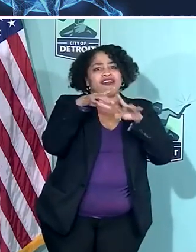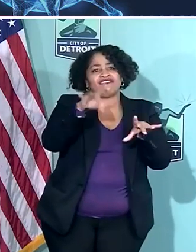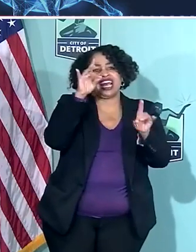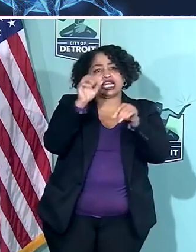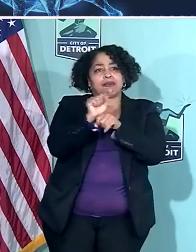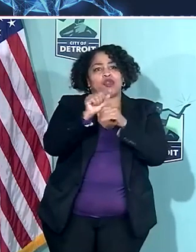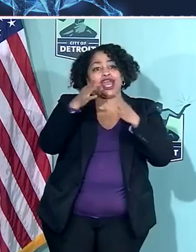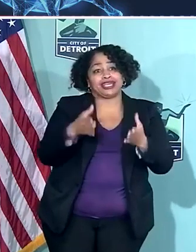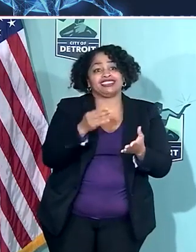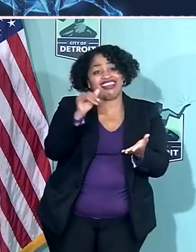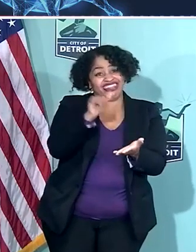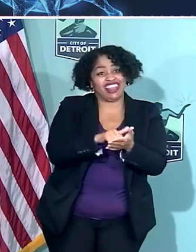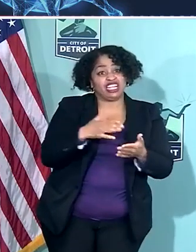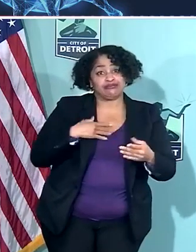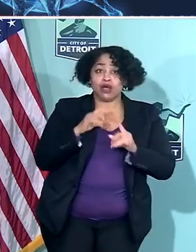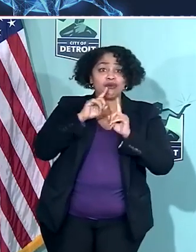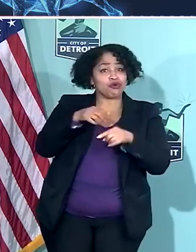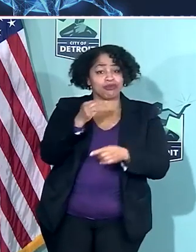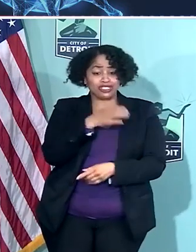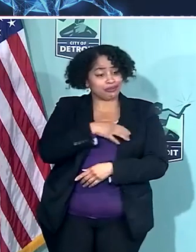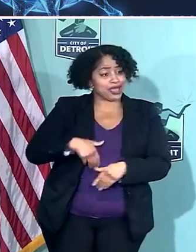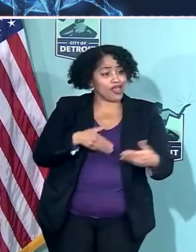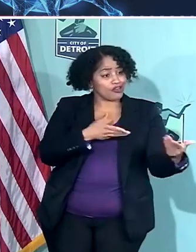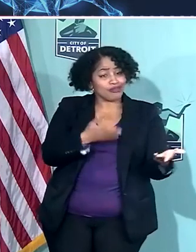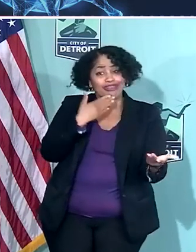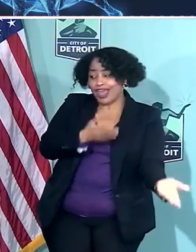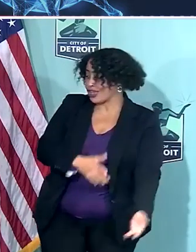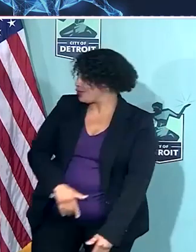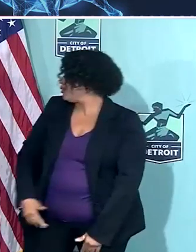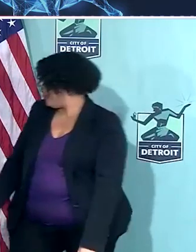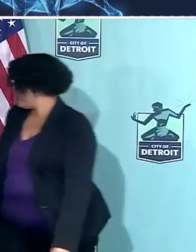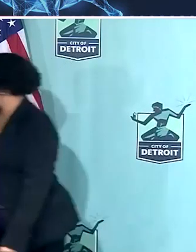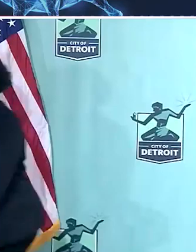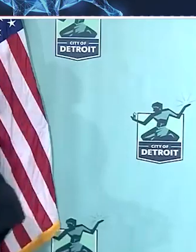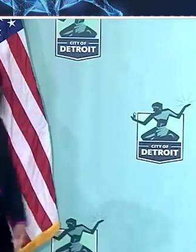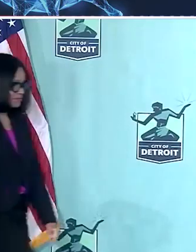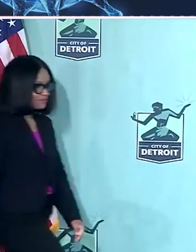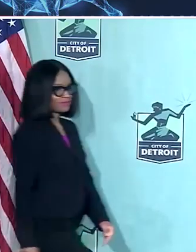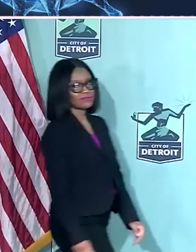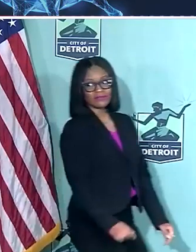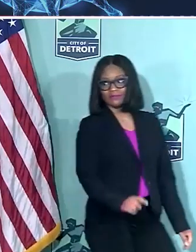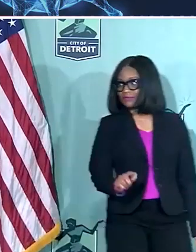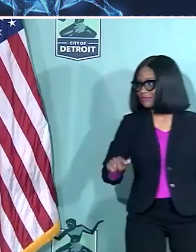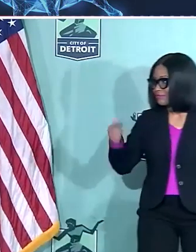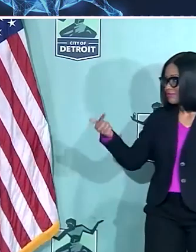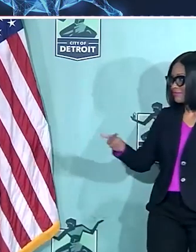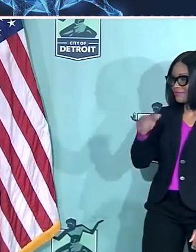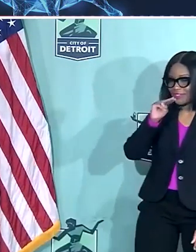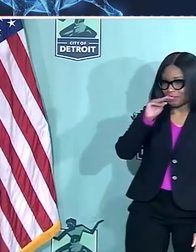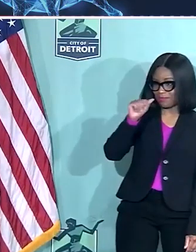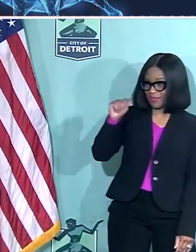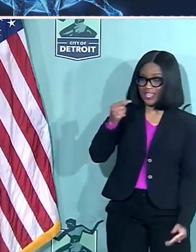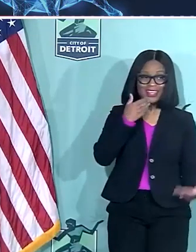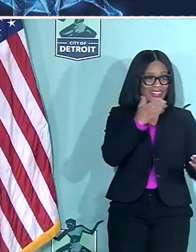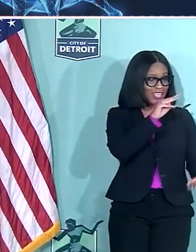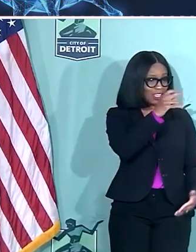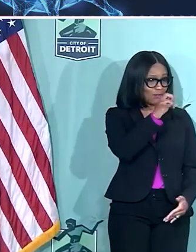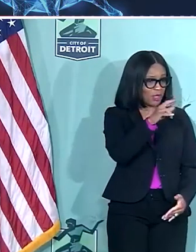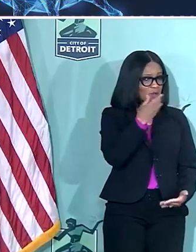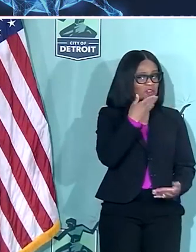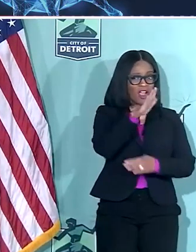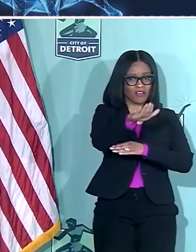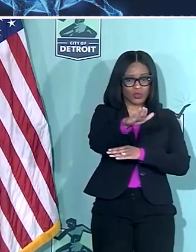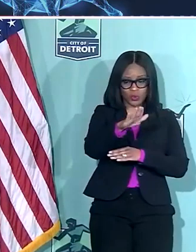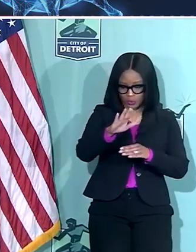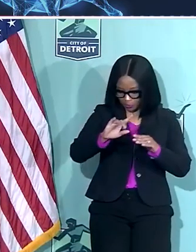that's my report, Mr. Mayor. So thank you. Yeah. Thank you, Mr. Mayor. Good afternoon. I'd like to